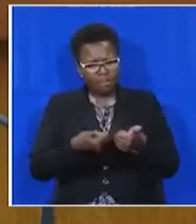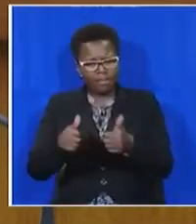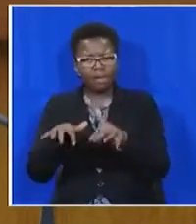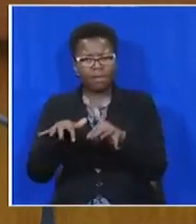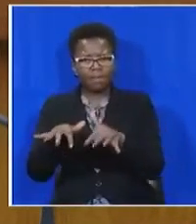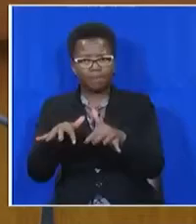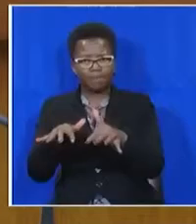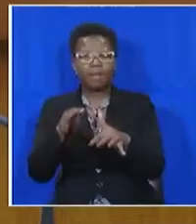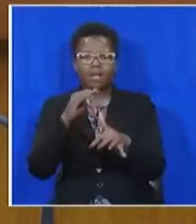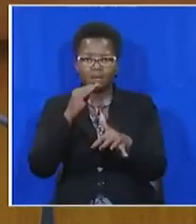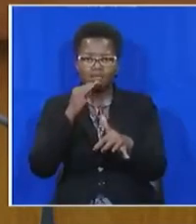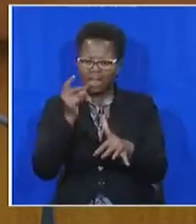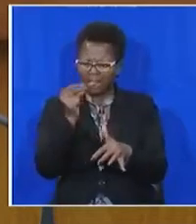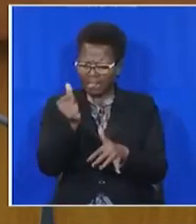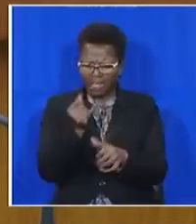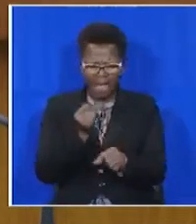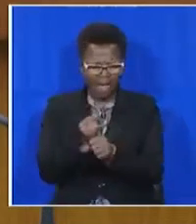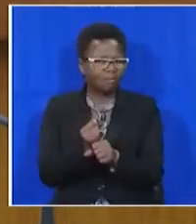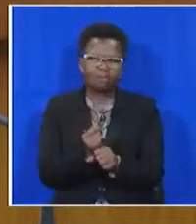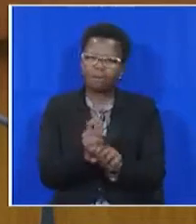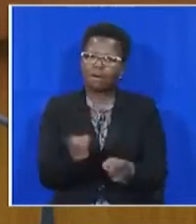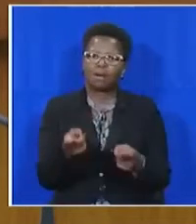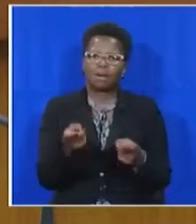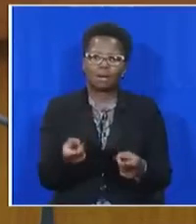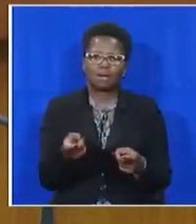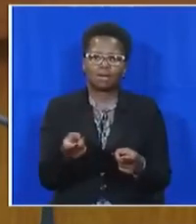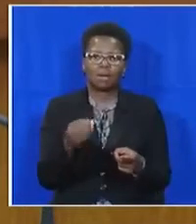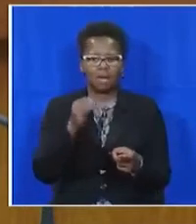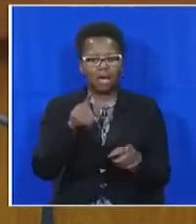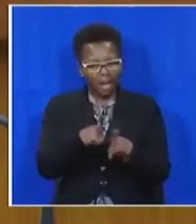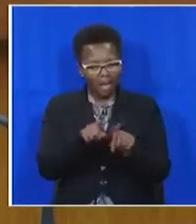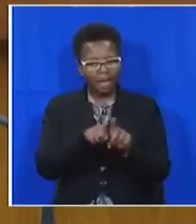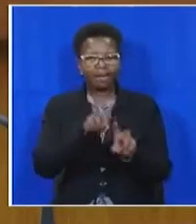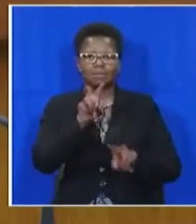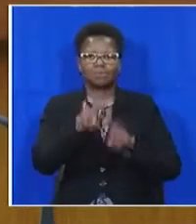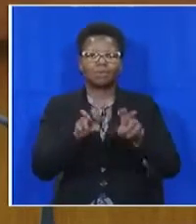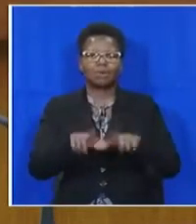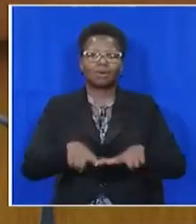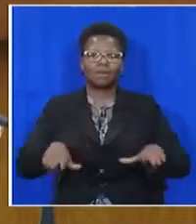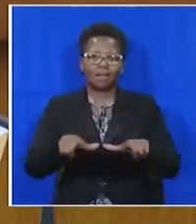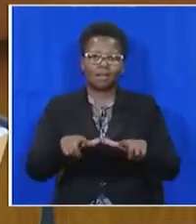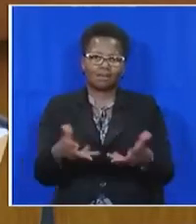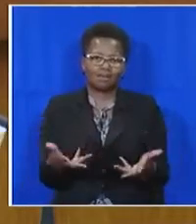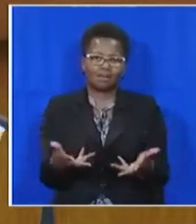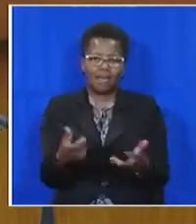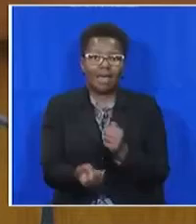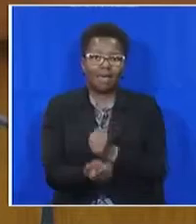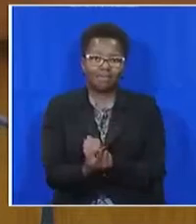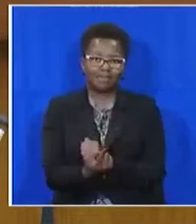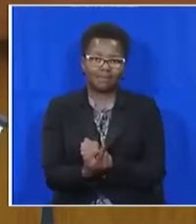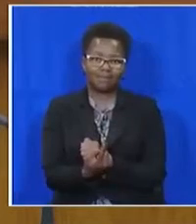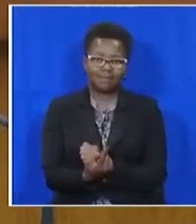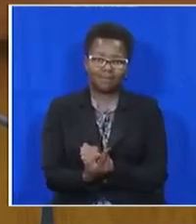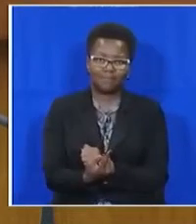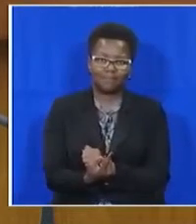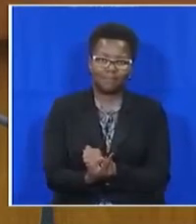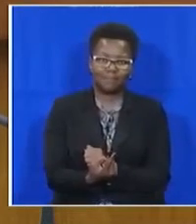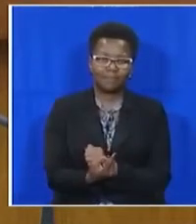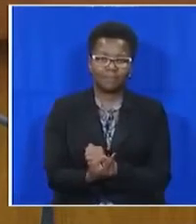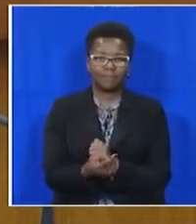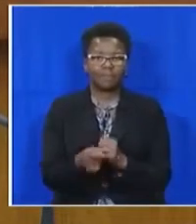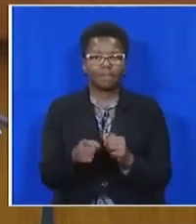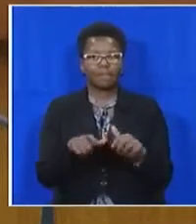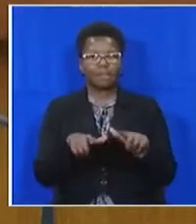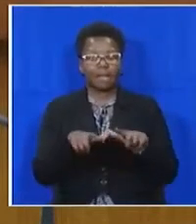sporadic, spontaneous looting of land, if sporadic, spontaneous looting of land is to be the order. Land use and